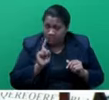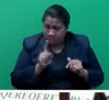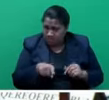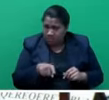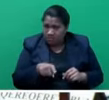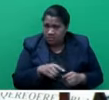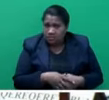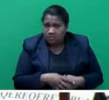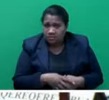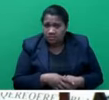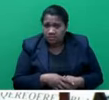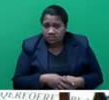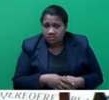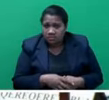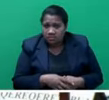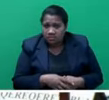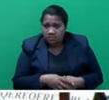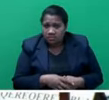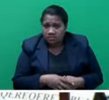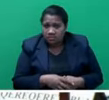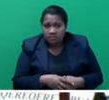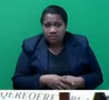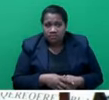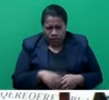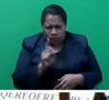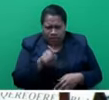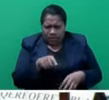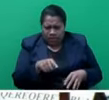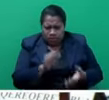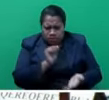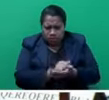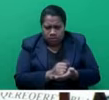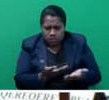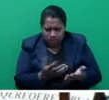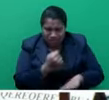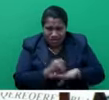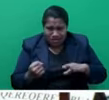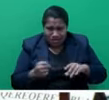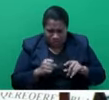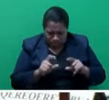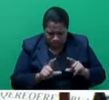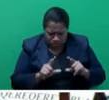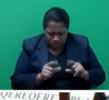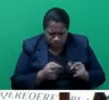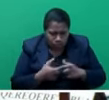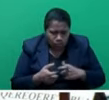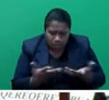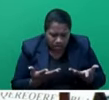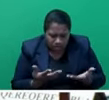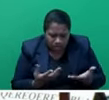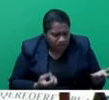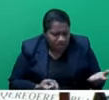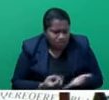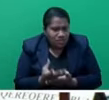the ideal size of the government that we are running? Whether the expenditure coming out of